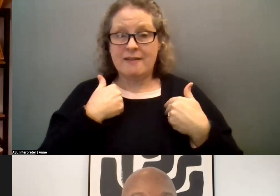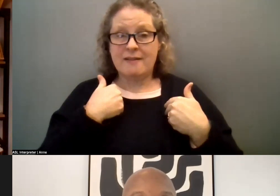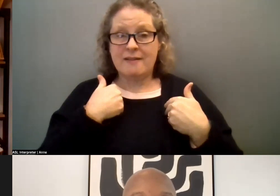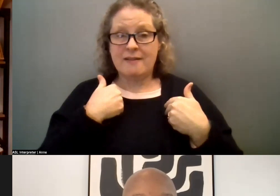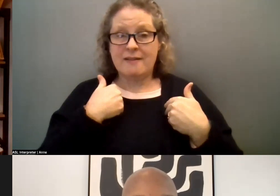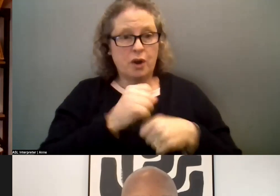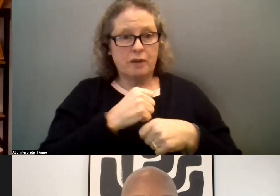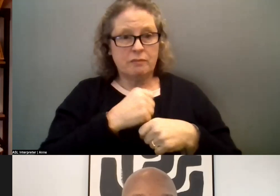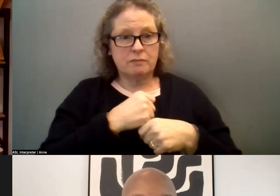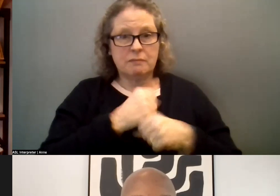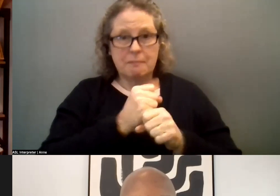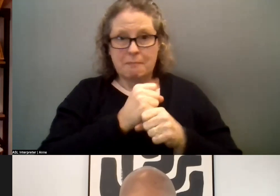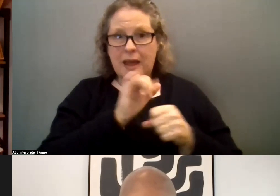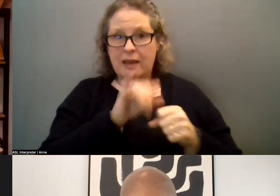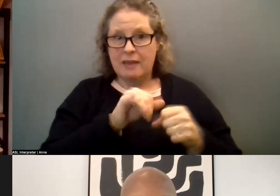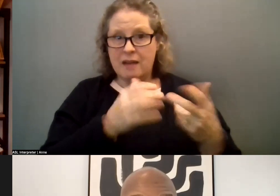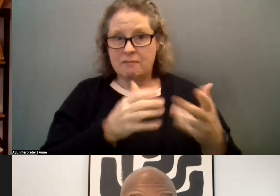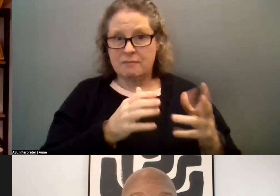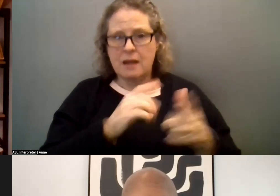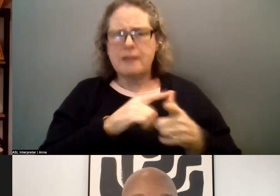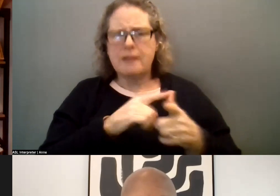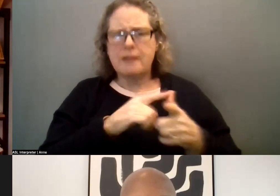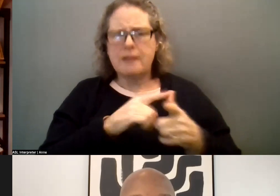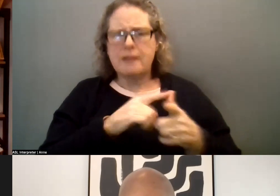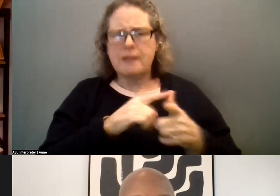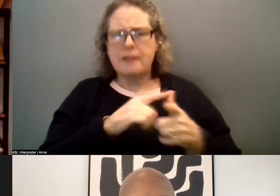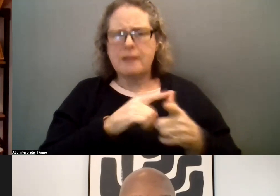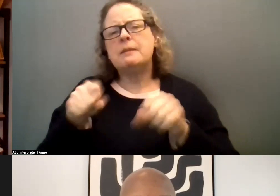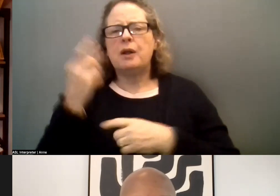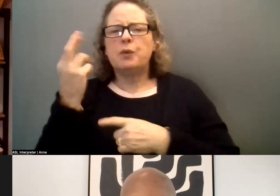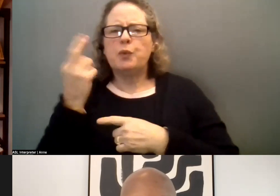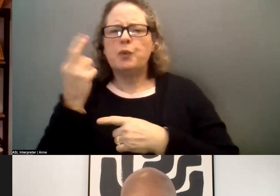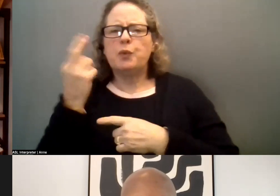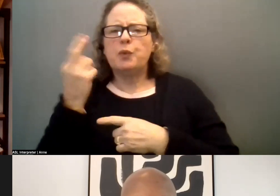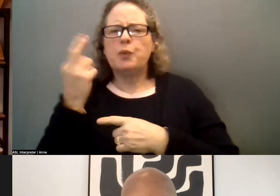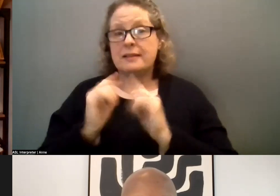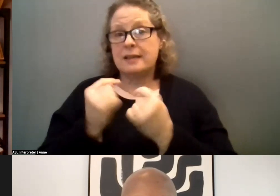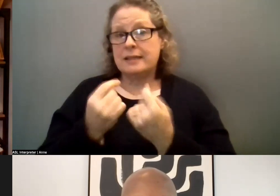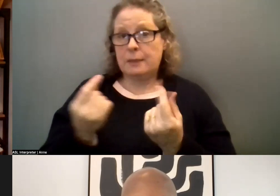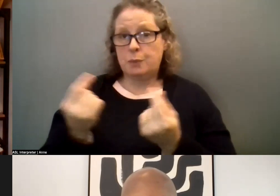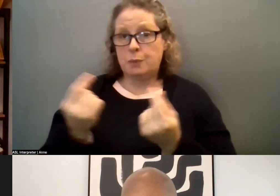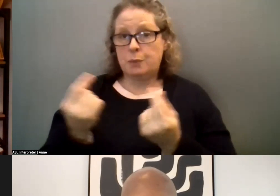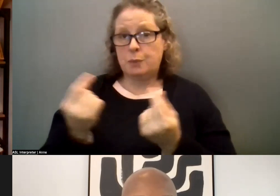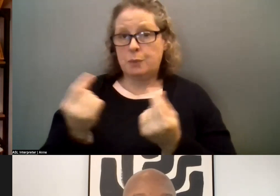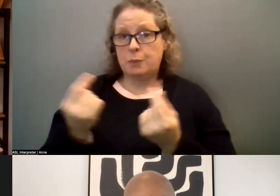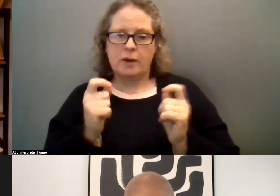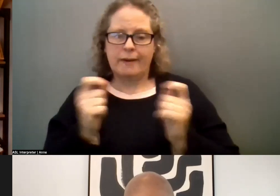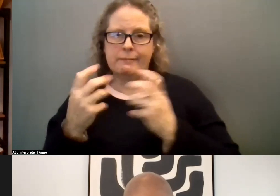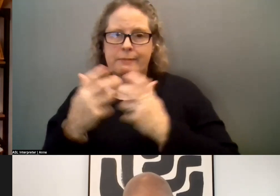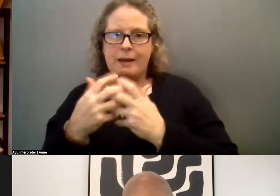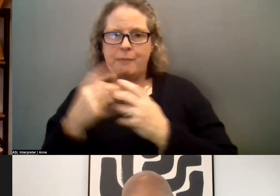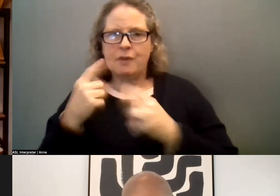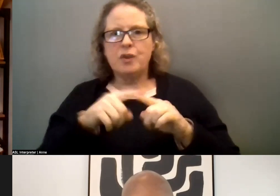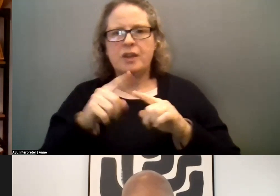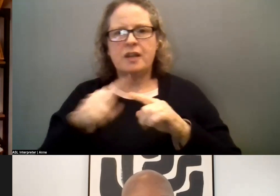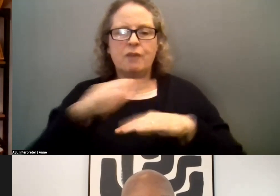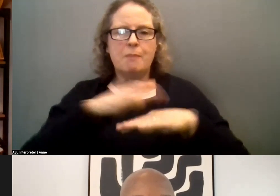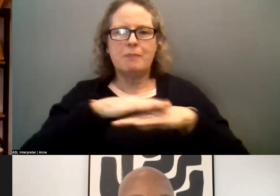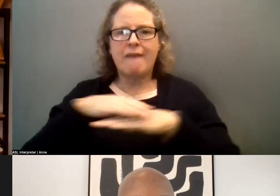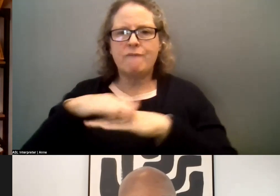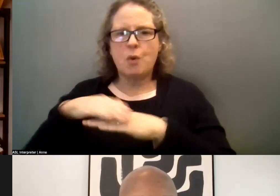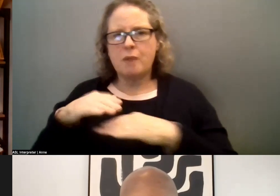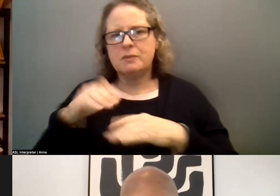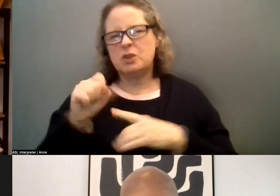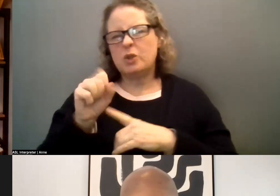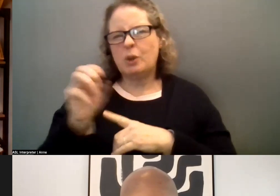it. Mhm. What is feasible? What is reasonable to our team in terms of adapting it to different platforms? And how might